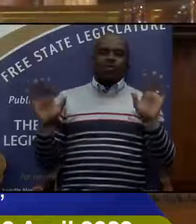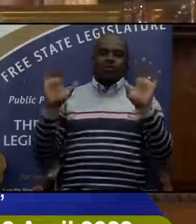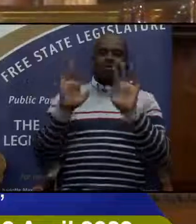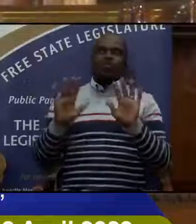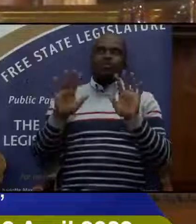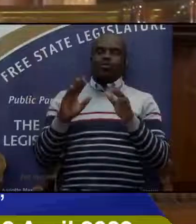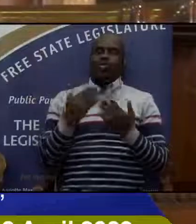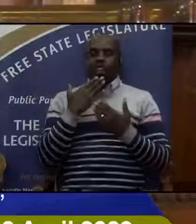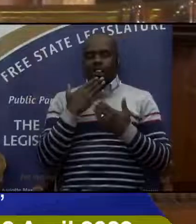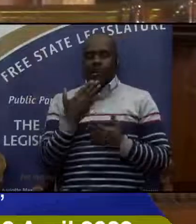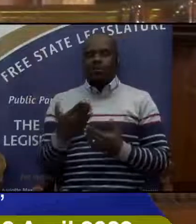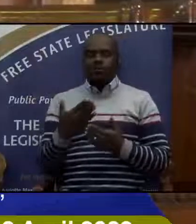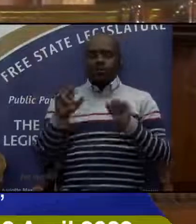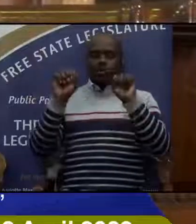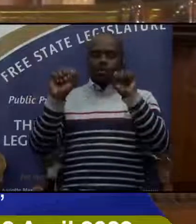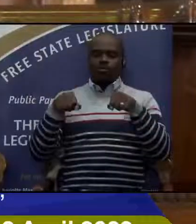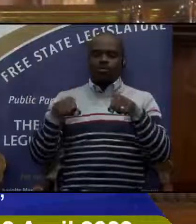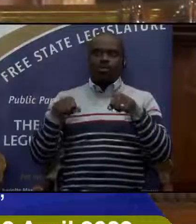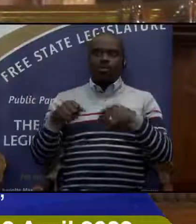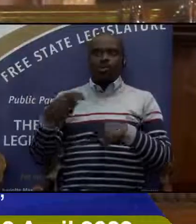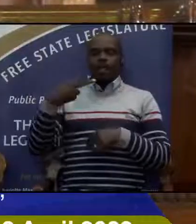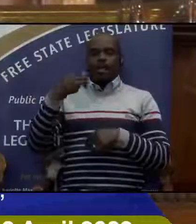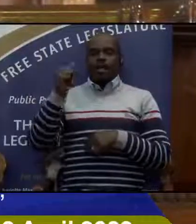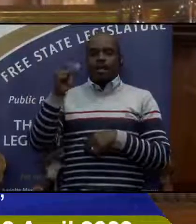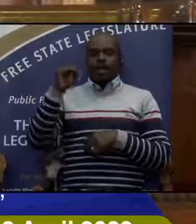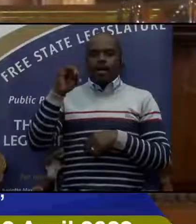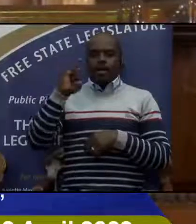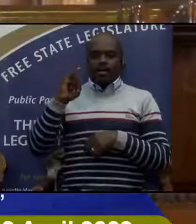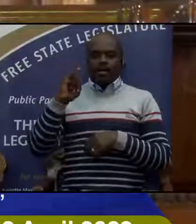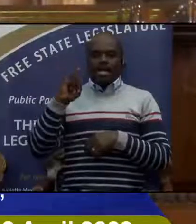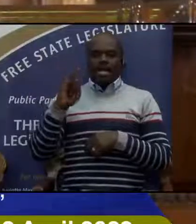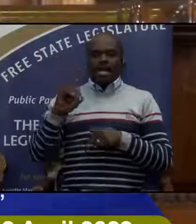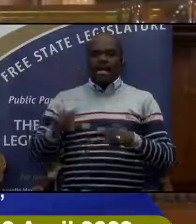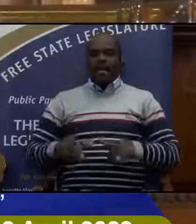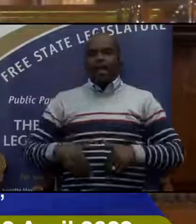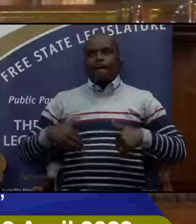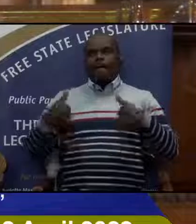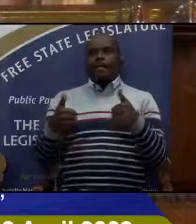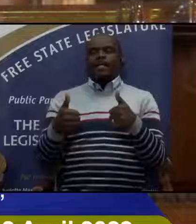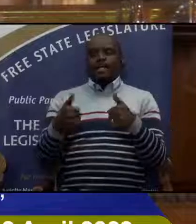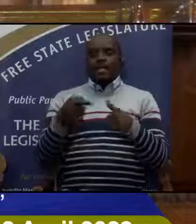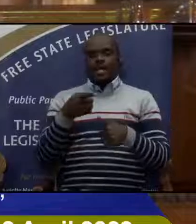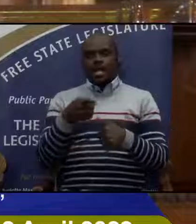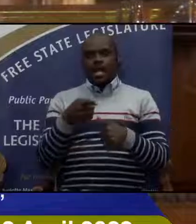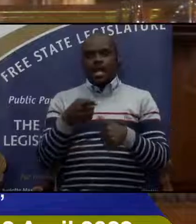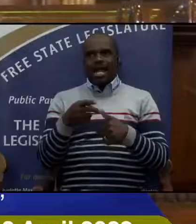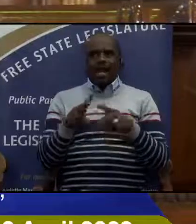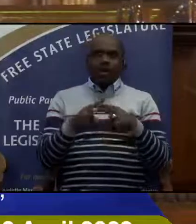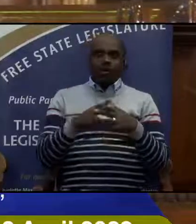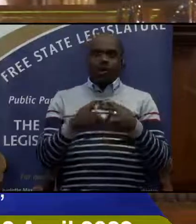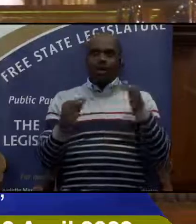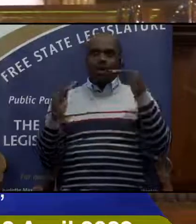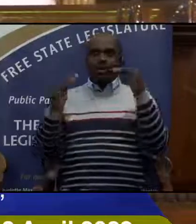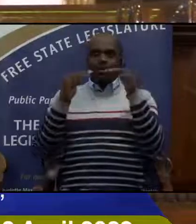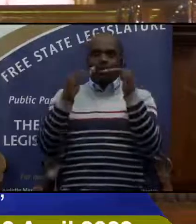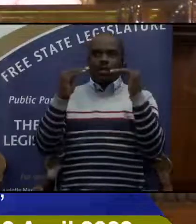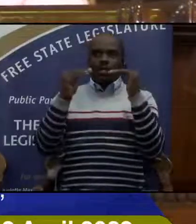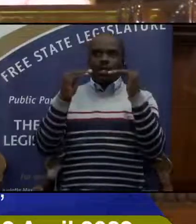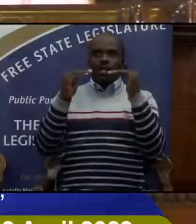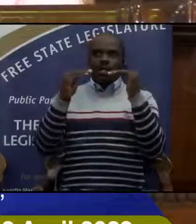that Chris Hani should live through you by fighting for social justice for all. More importantly,